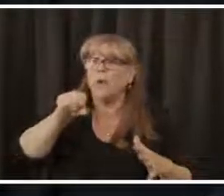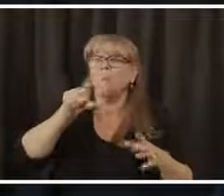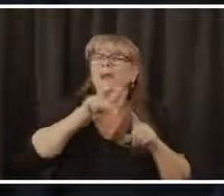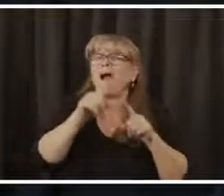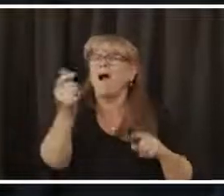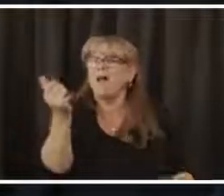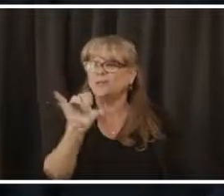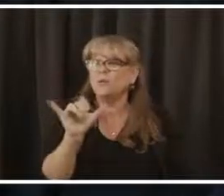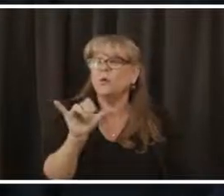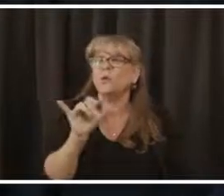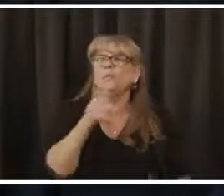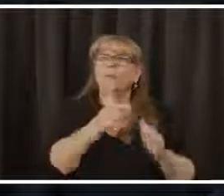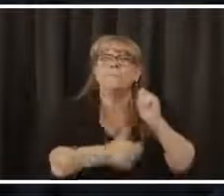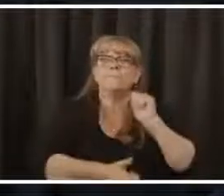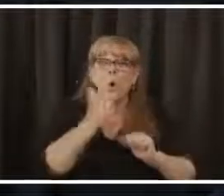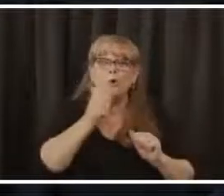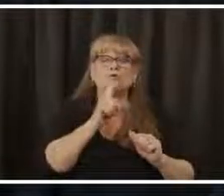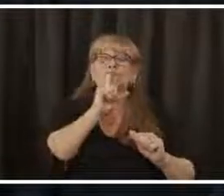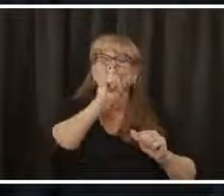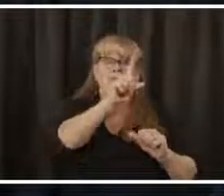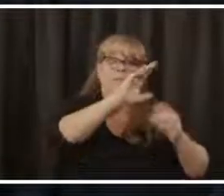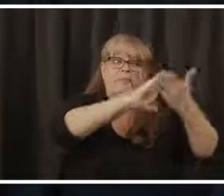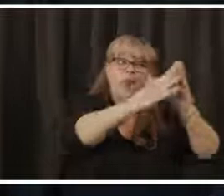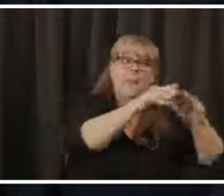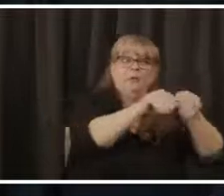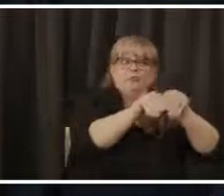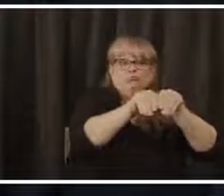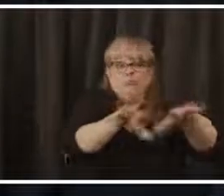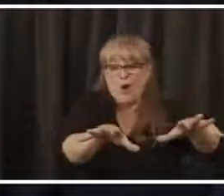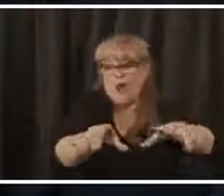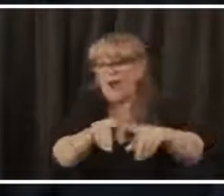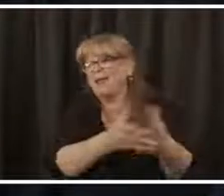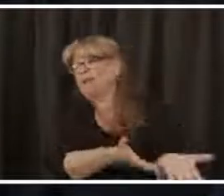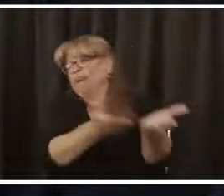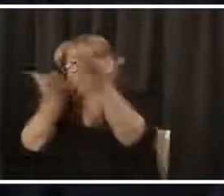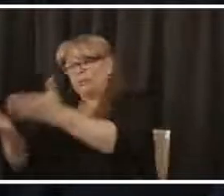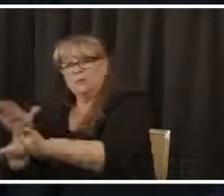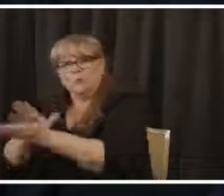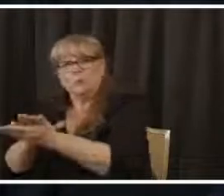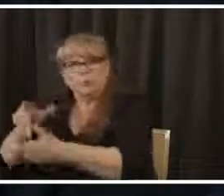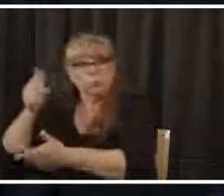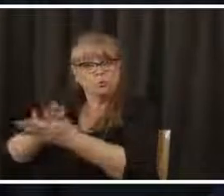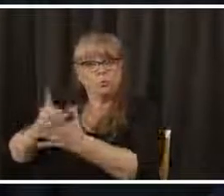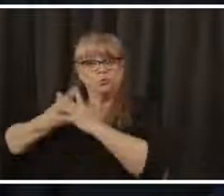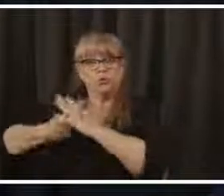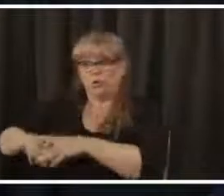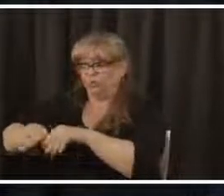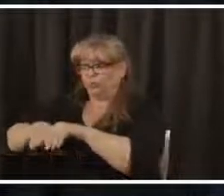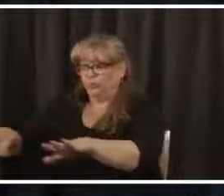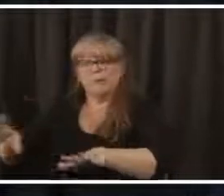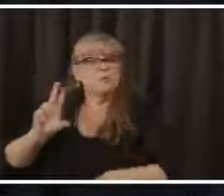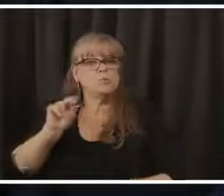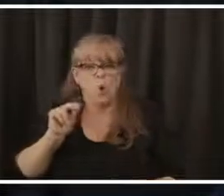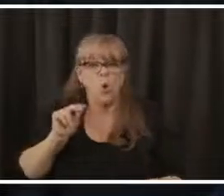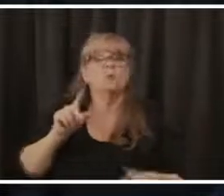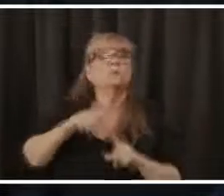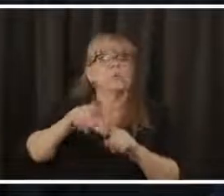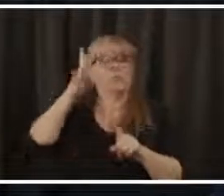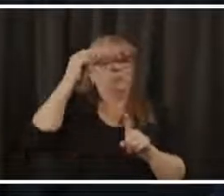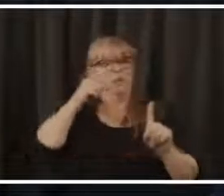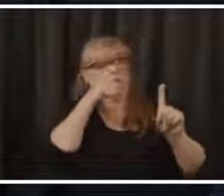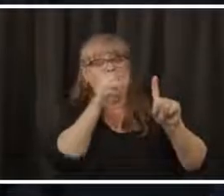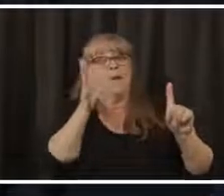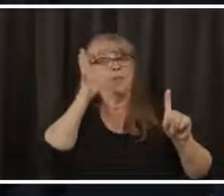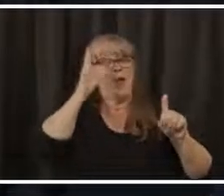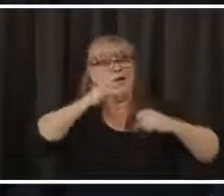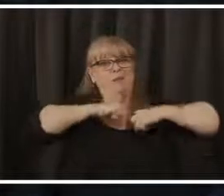part of this is community spread and is simply a result of vaccinated parents returning to a lifestyle